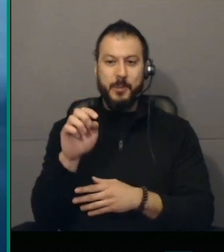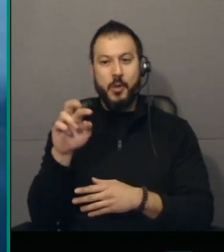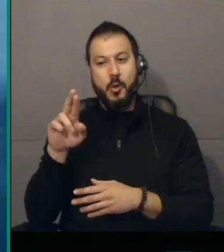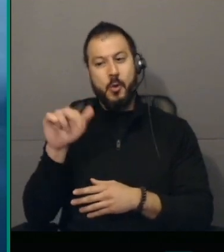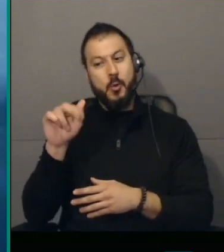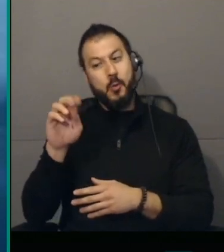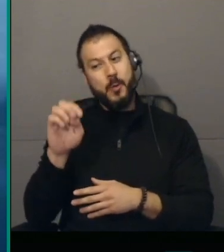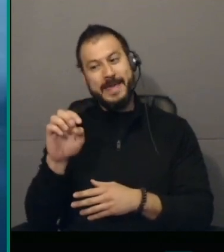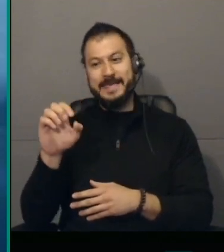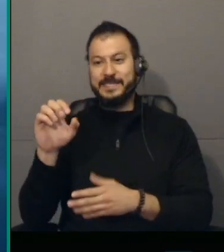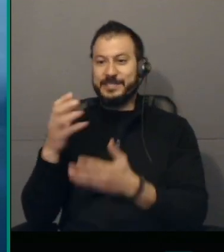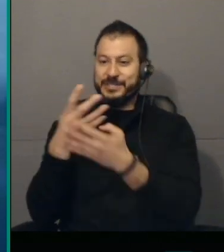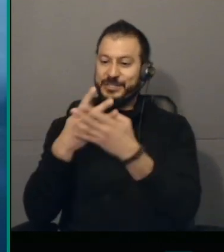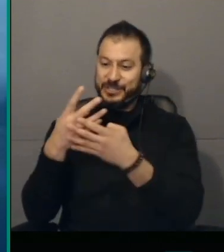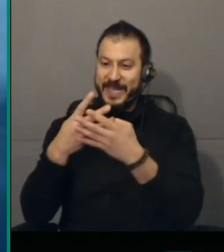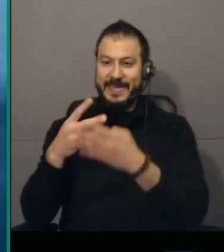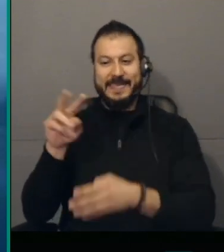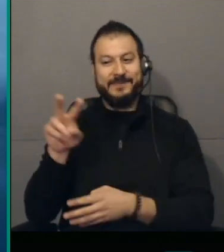PC.